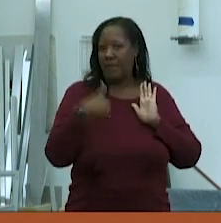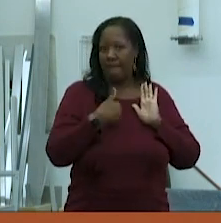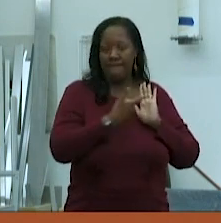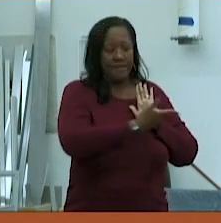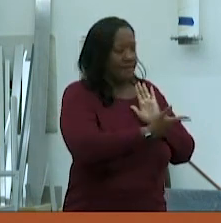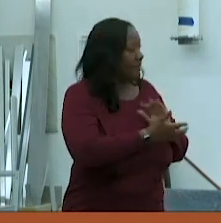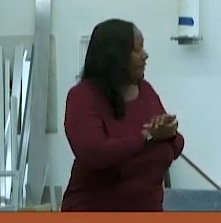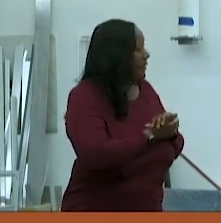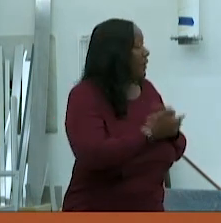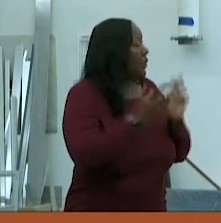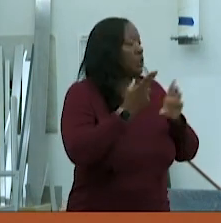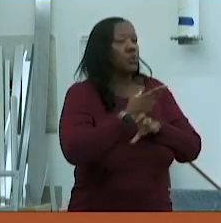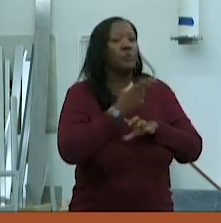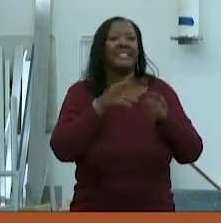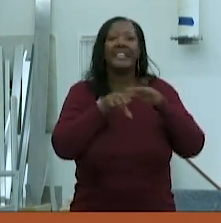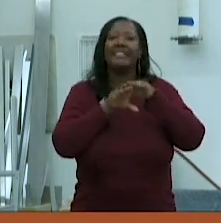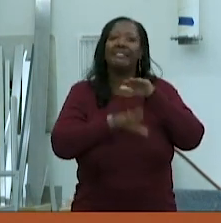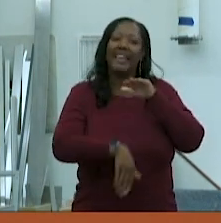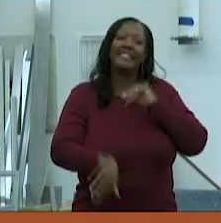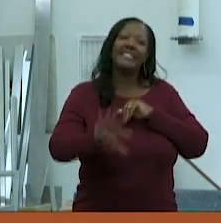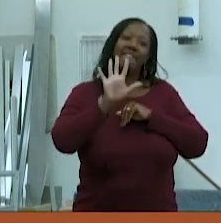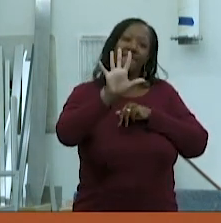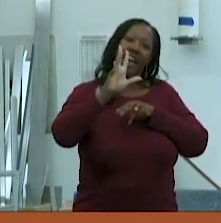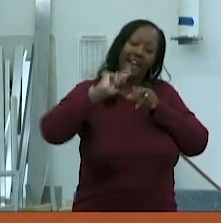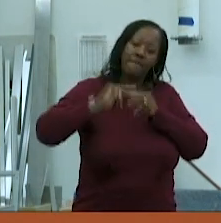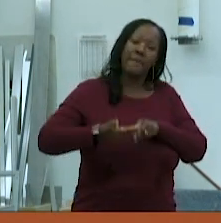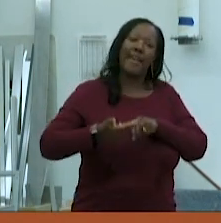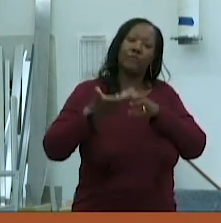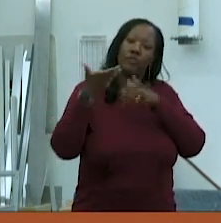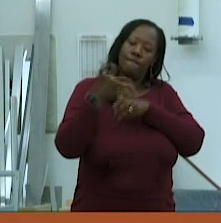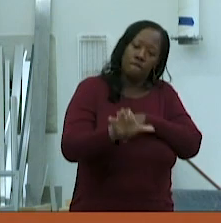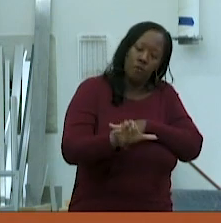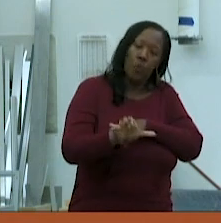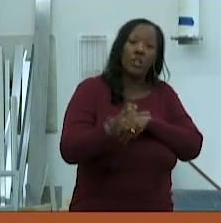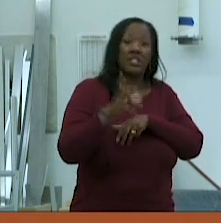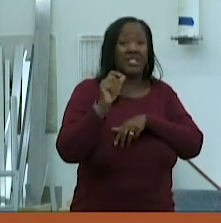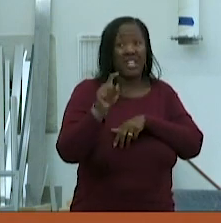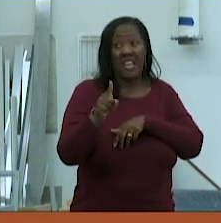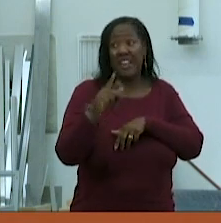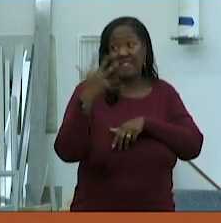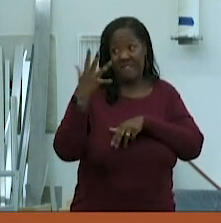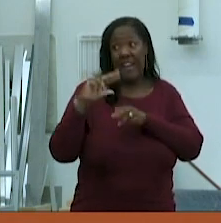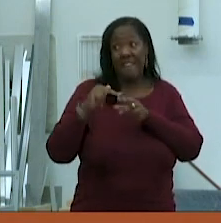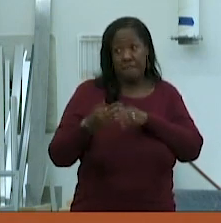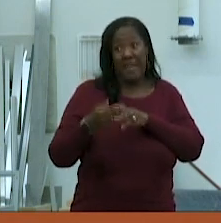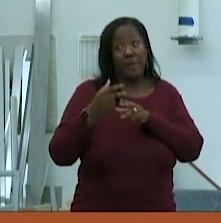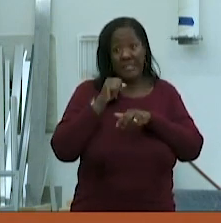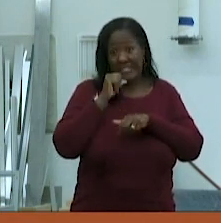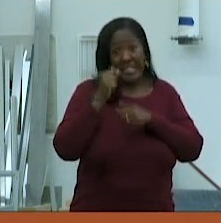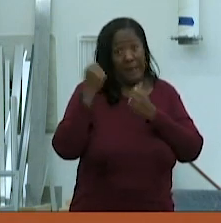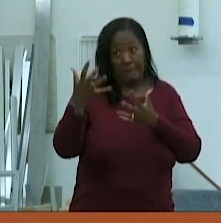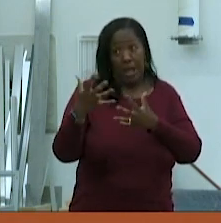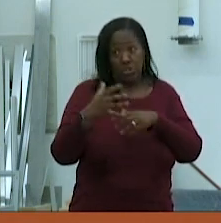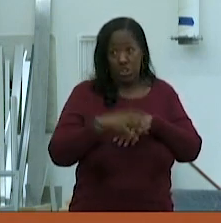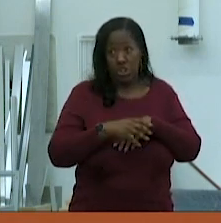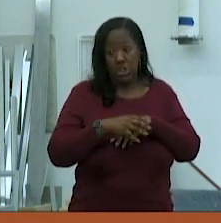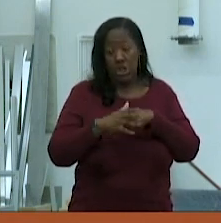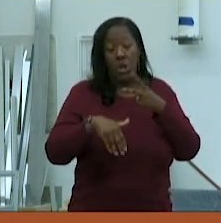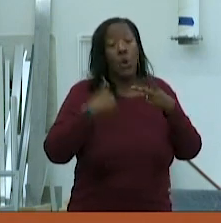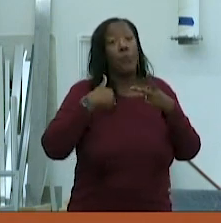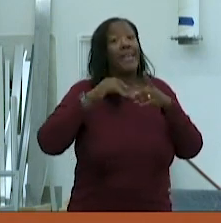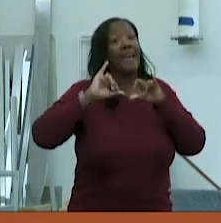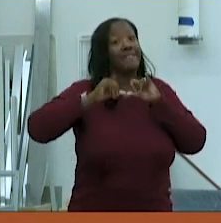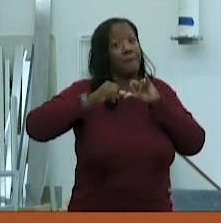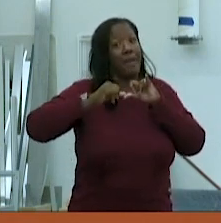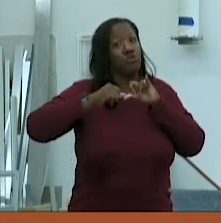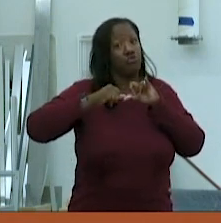using less than 5 pounds of force to operate. That's very important, and 5 pounds is a lot less than you think it is. We actually have a measuring device